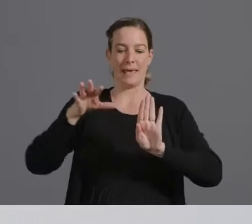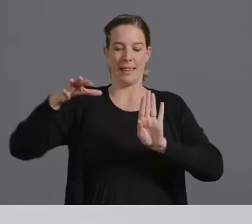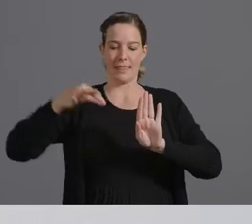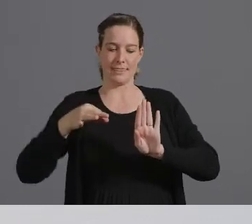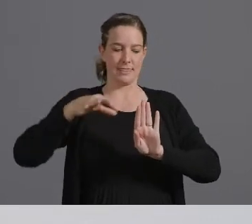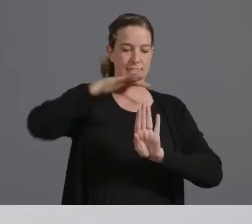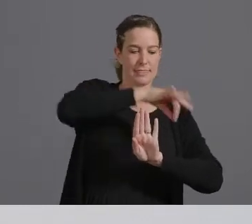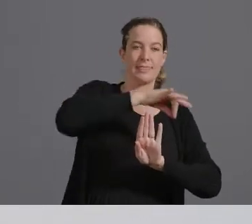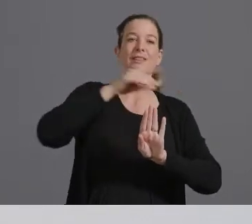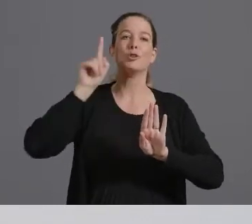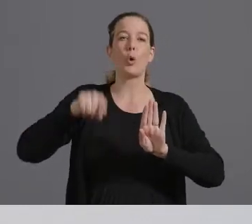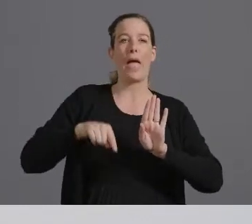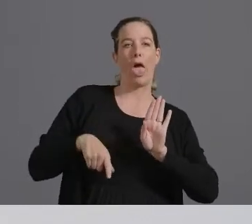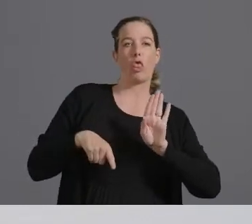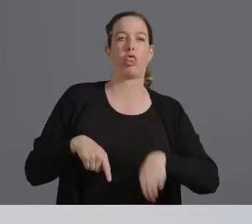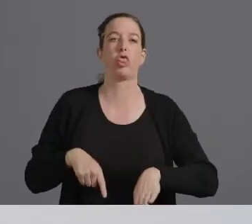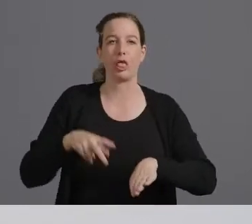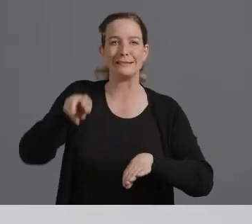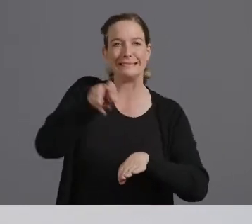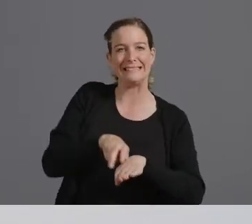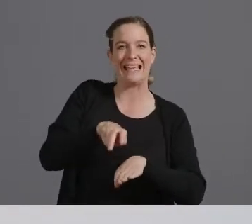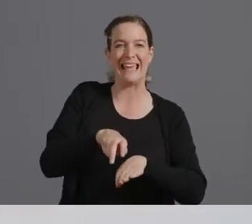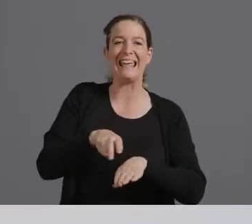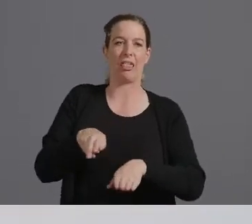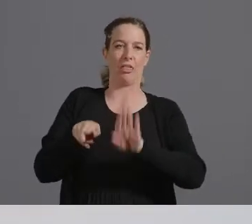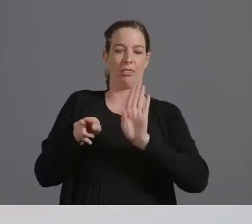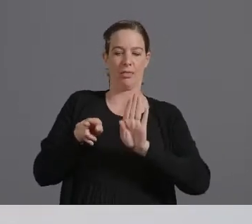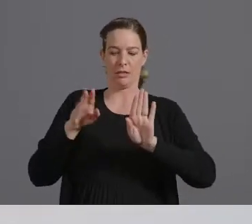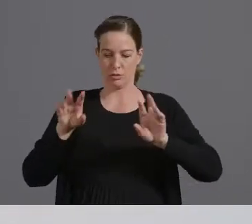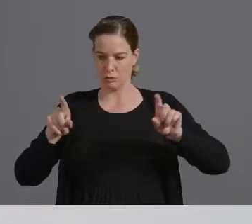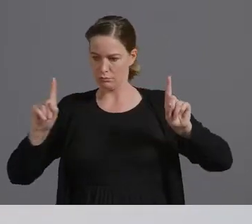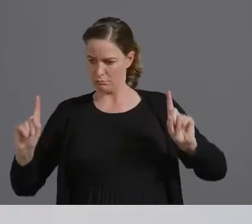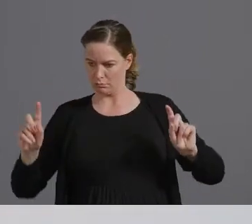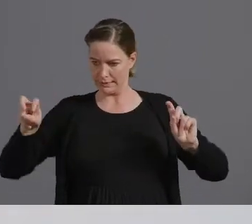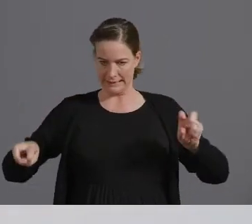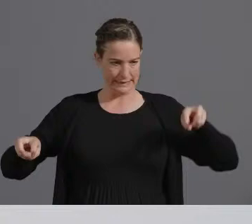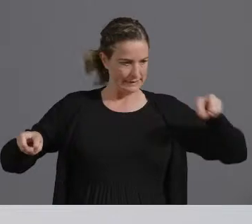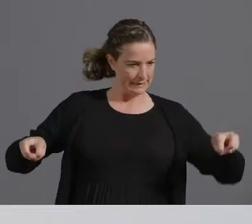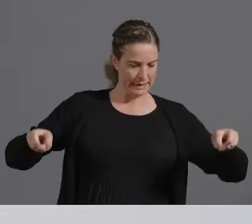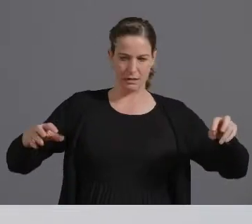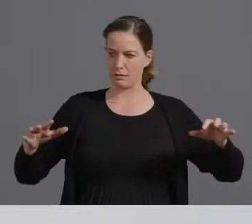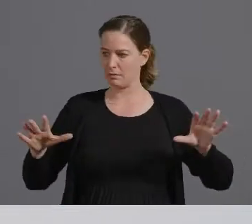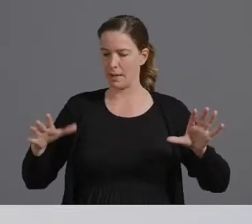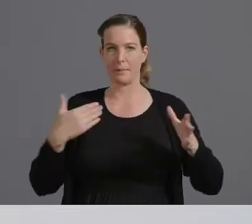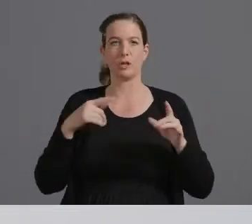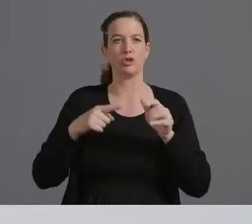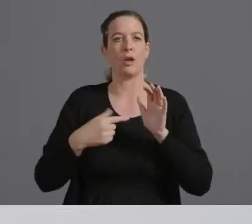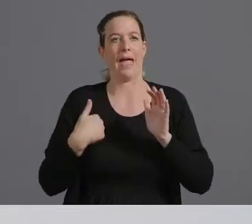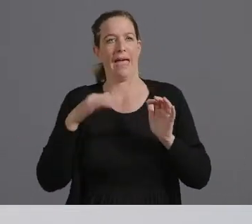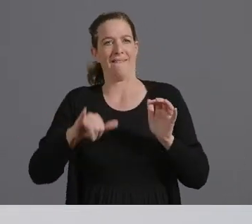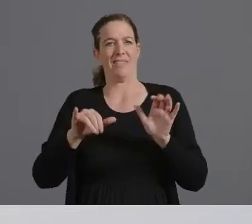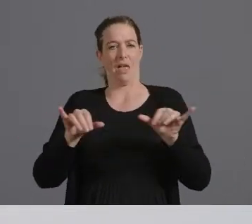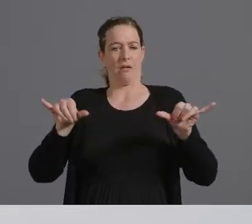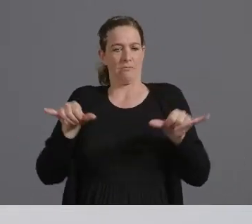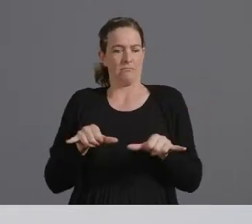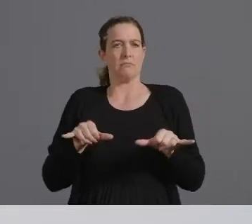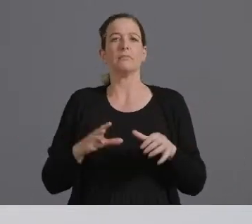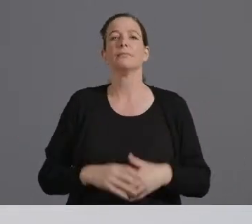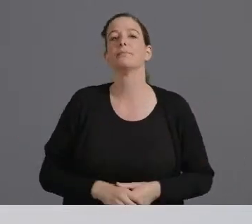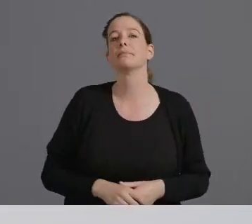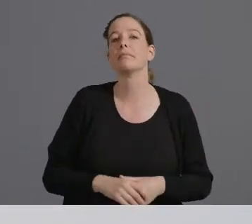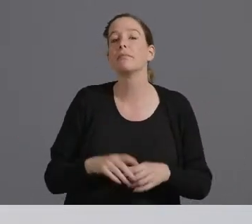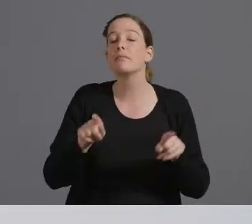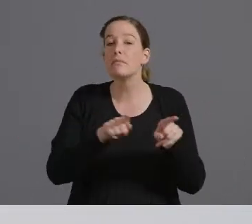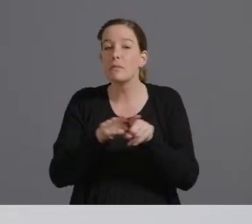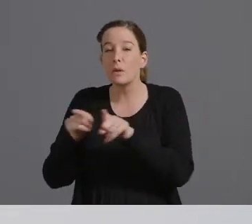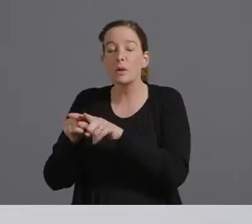that depends on each of the specific venues on how they're going to do it. You know, venues that have an open grassy field are